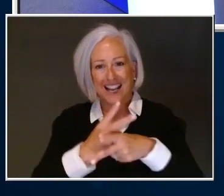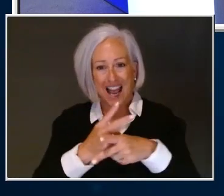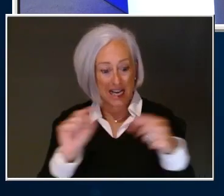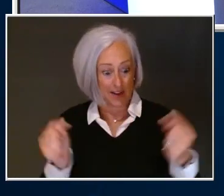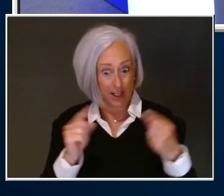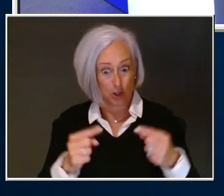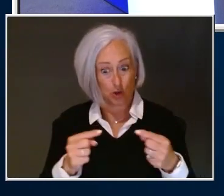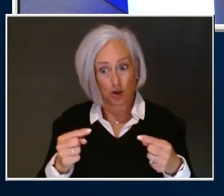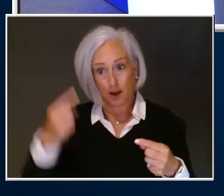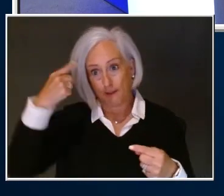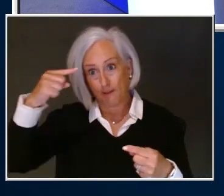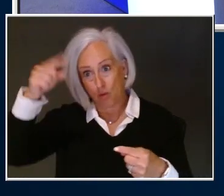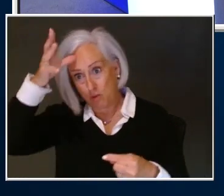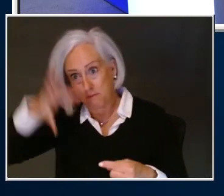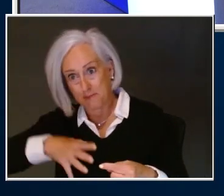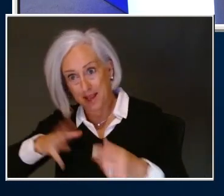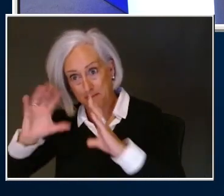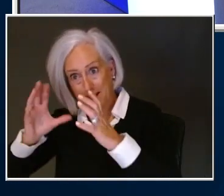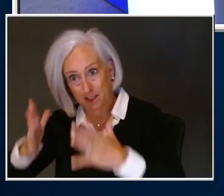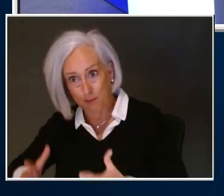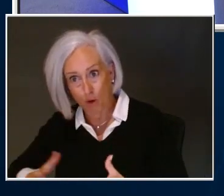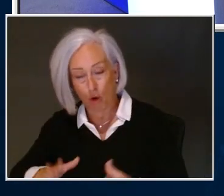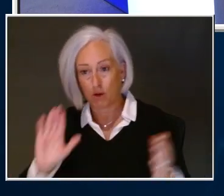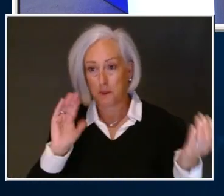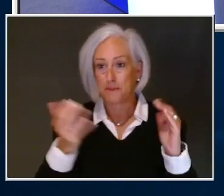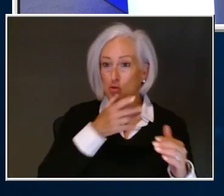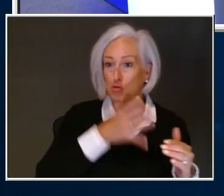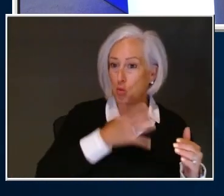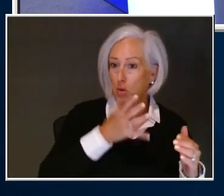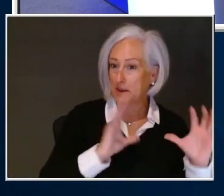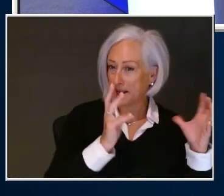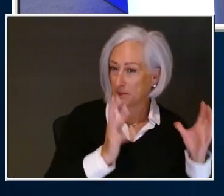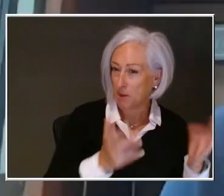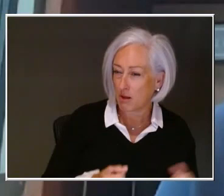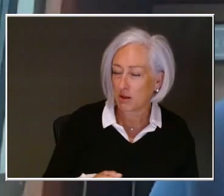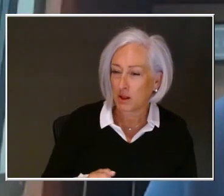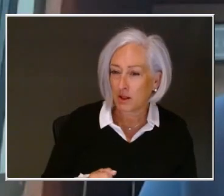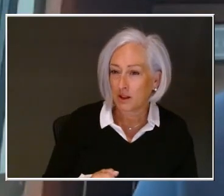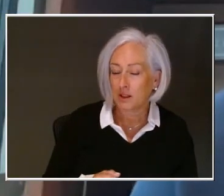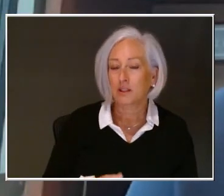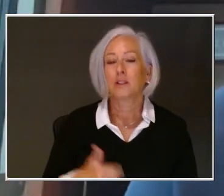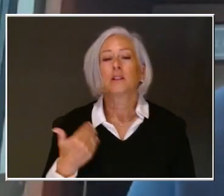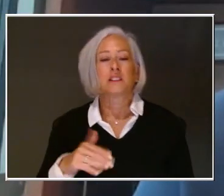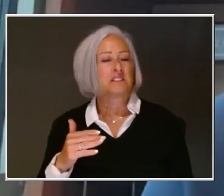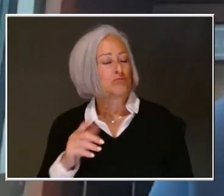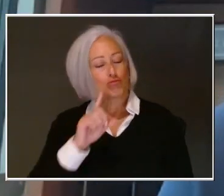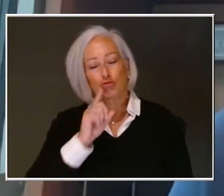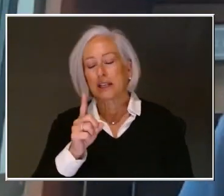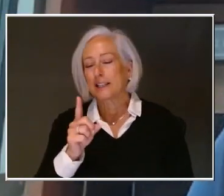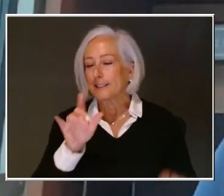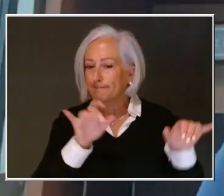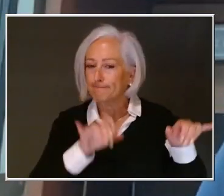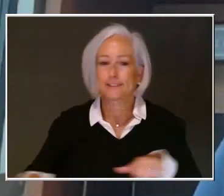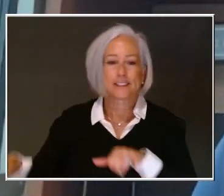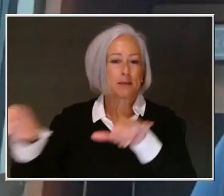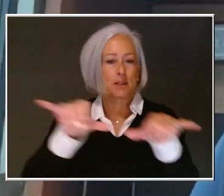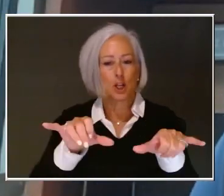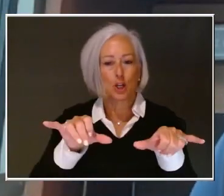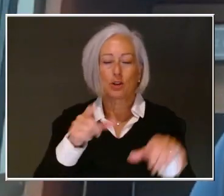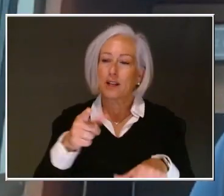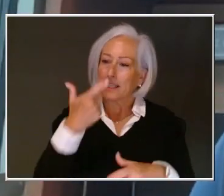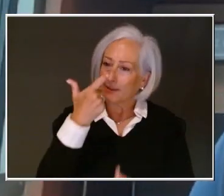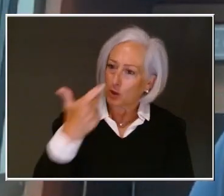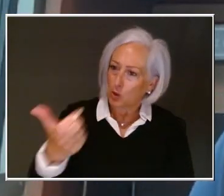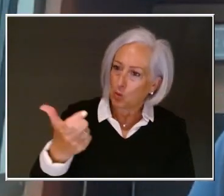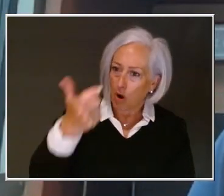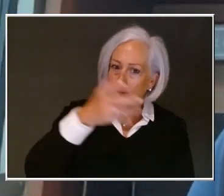types of injuries in all sorts of different sports? It's actually gotten more and more similar. If you watch the women's game and the men's